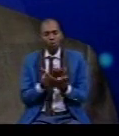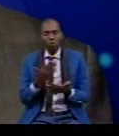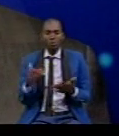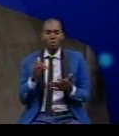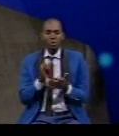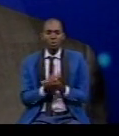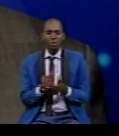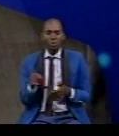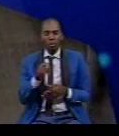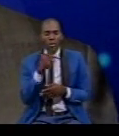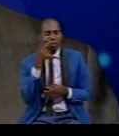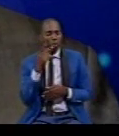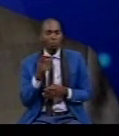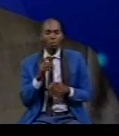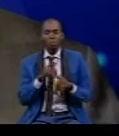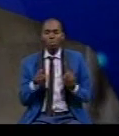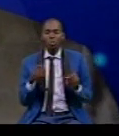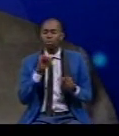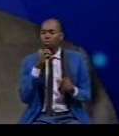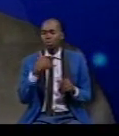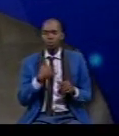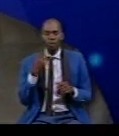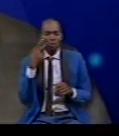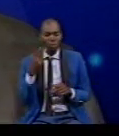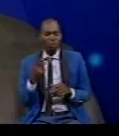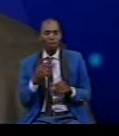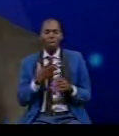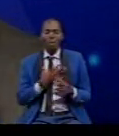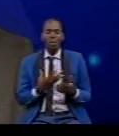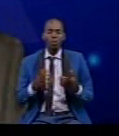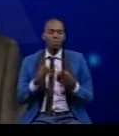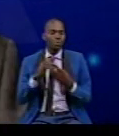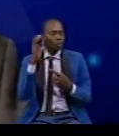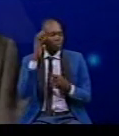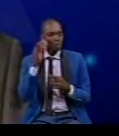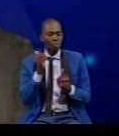Adam, where are you?